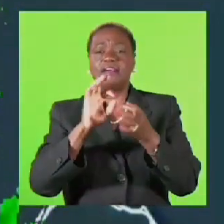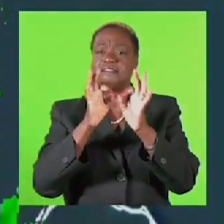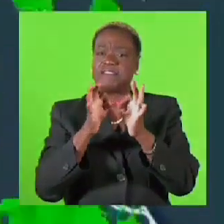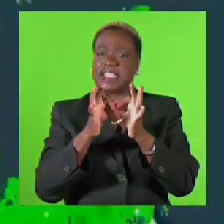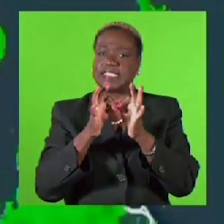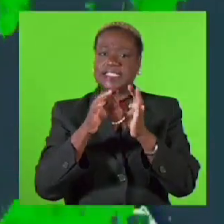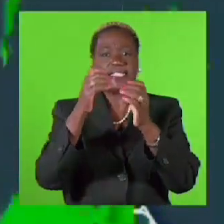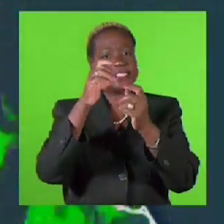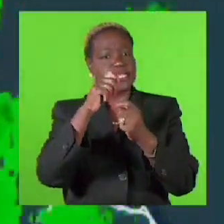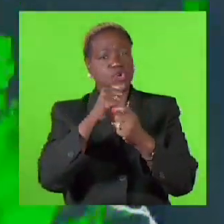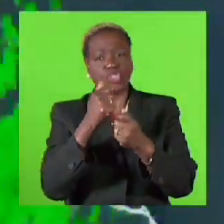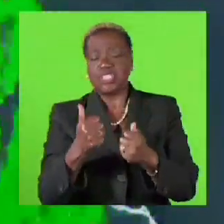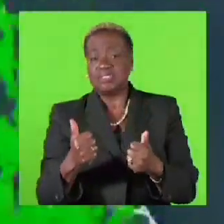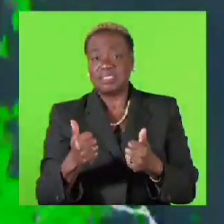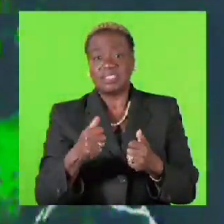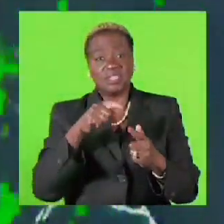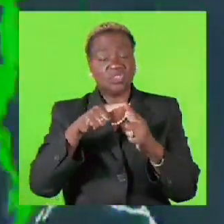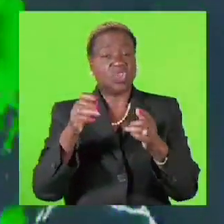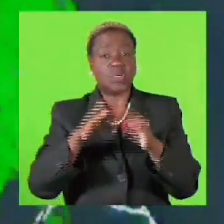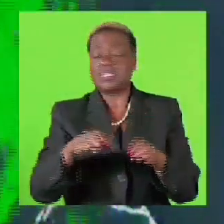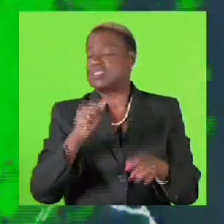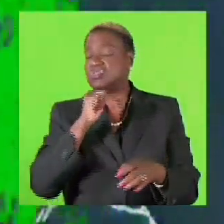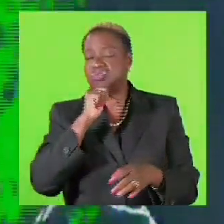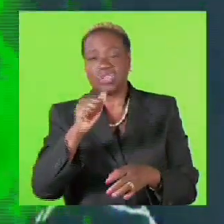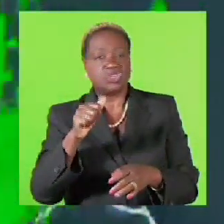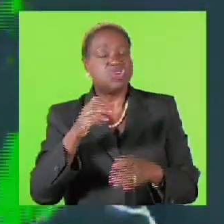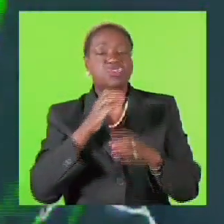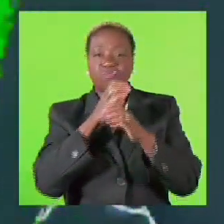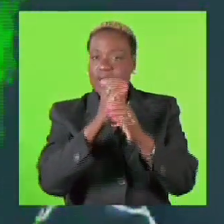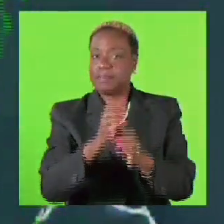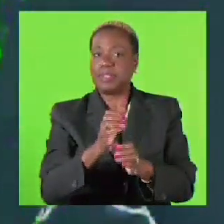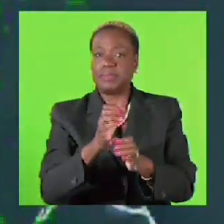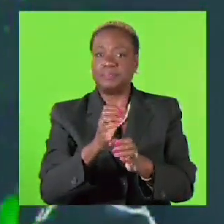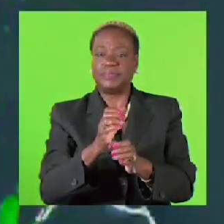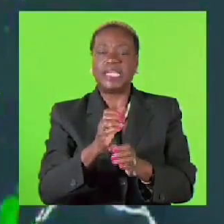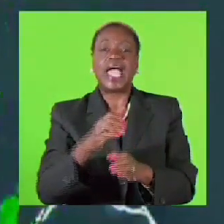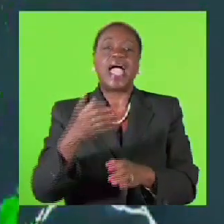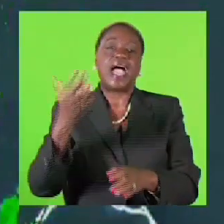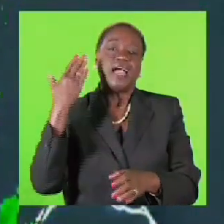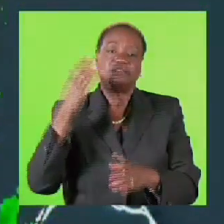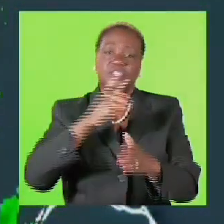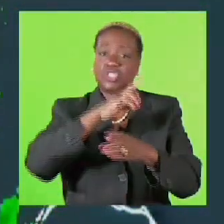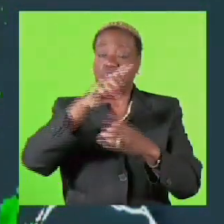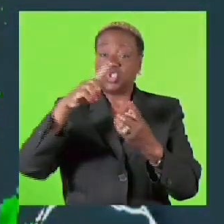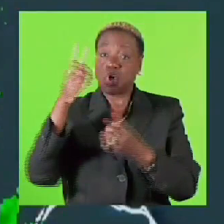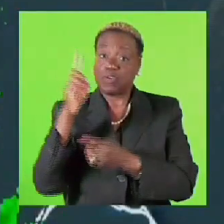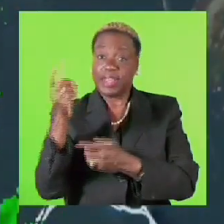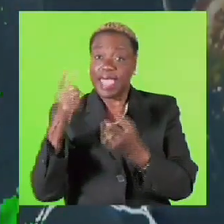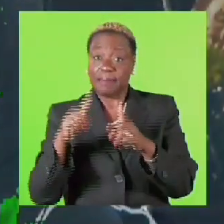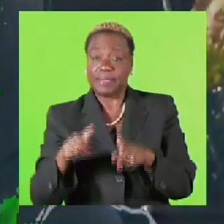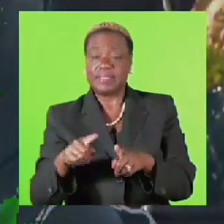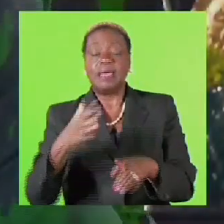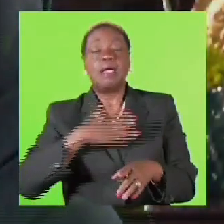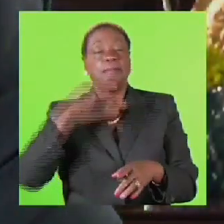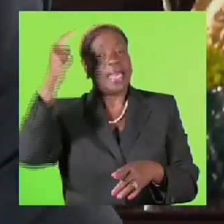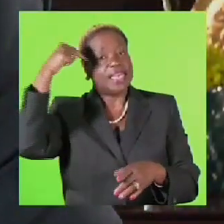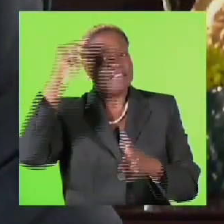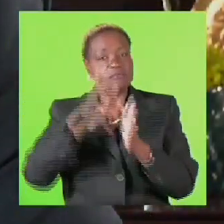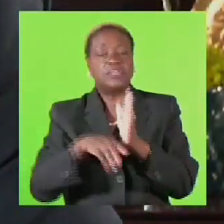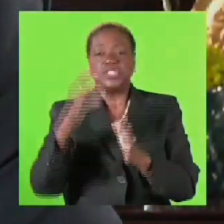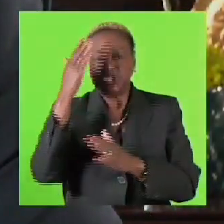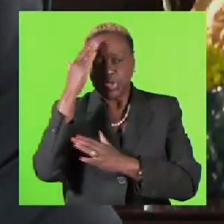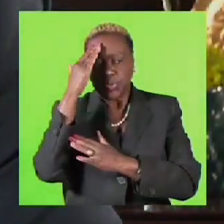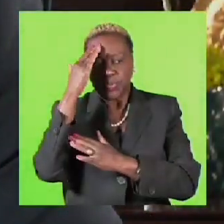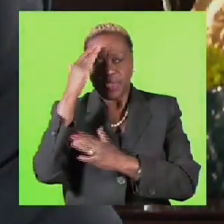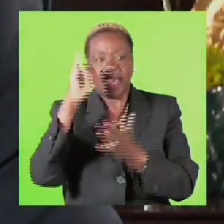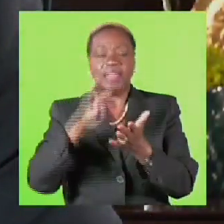is not credible. After Dorian struck, my government knew that no small island